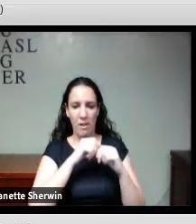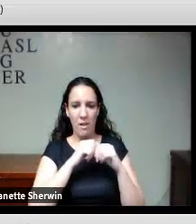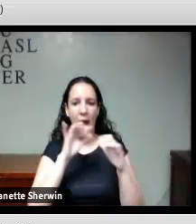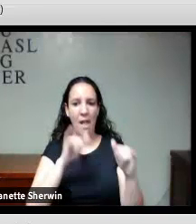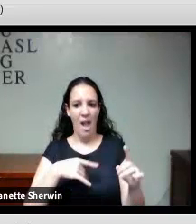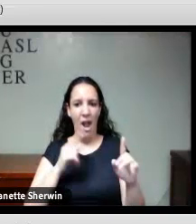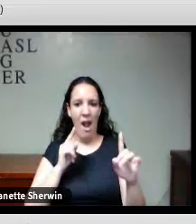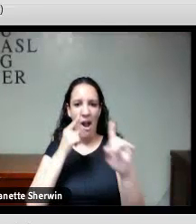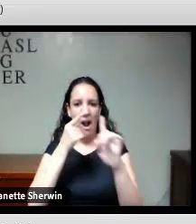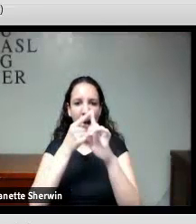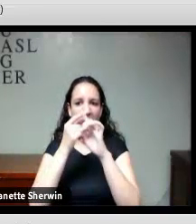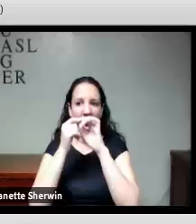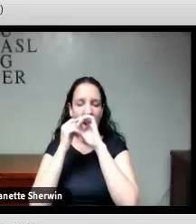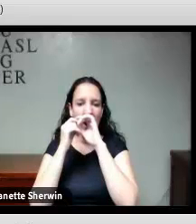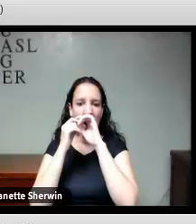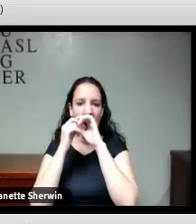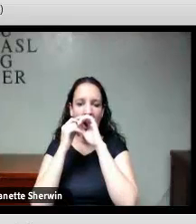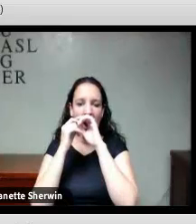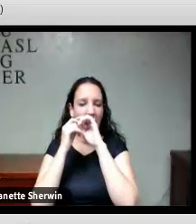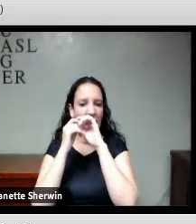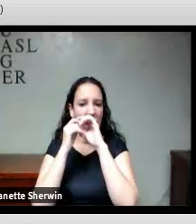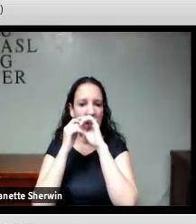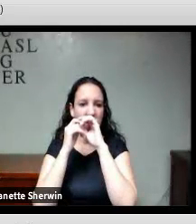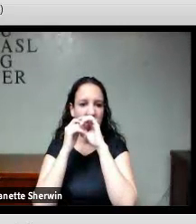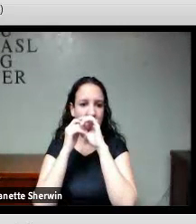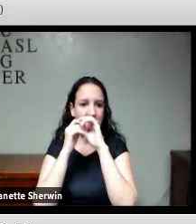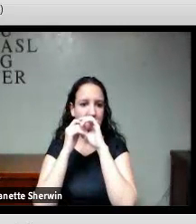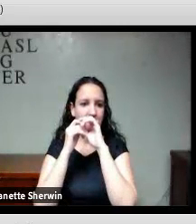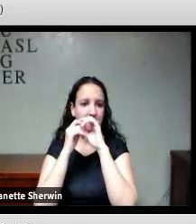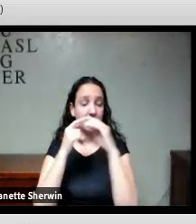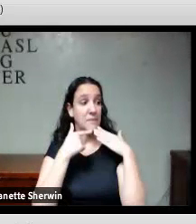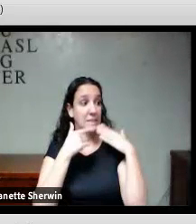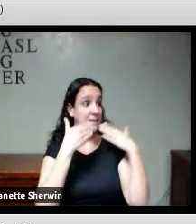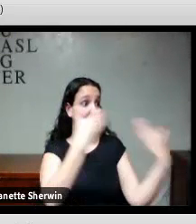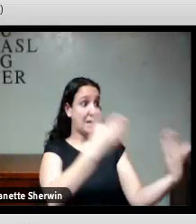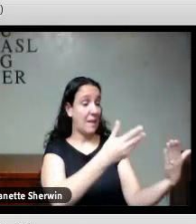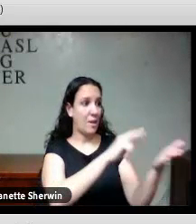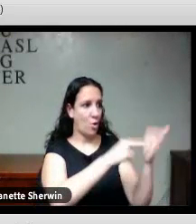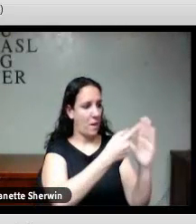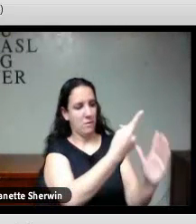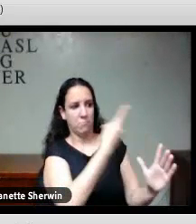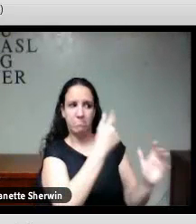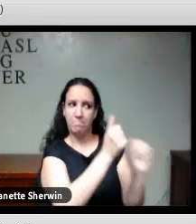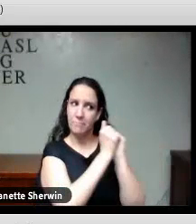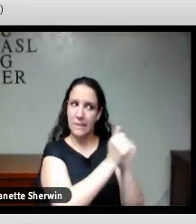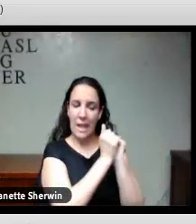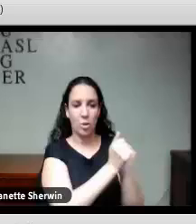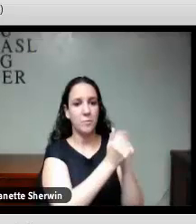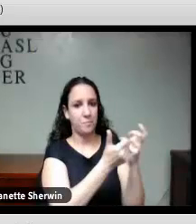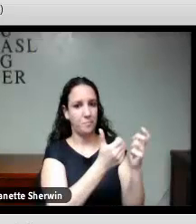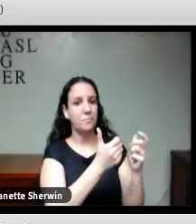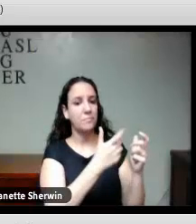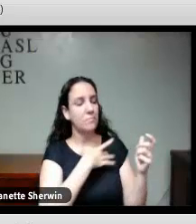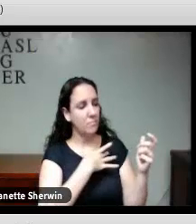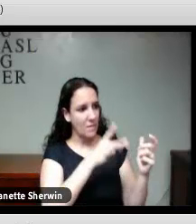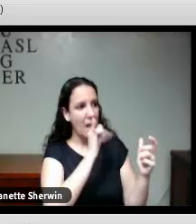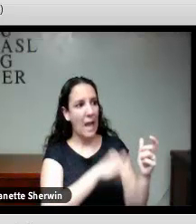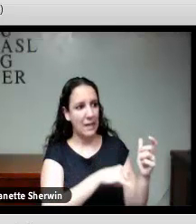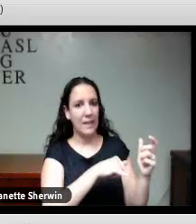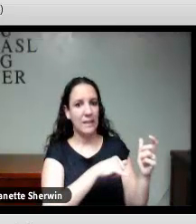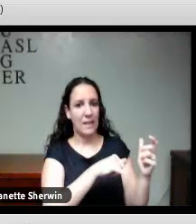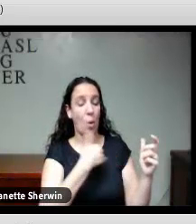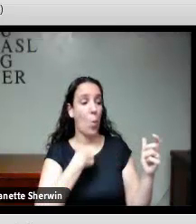work toward. Saying thank you tells them we're in this together. And I like that verbiage. We're